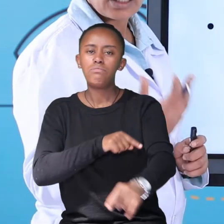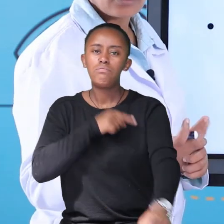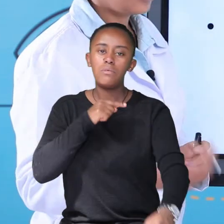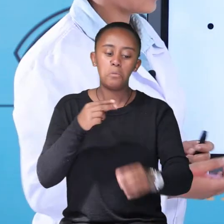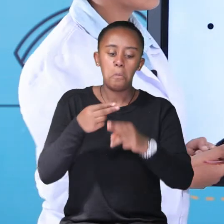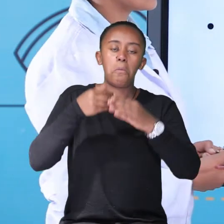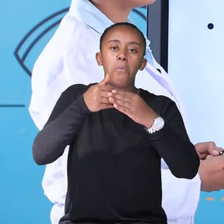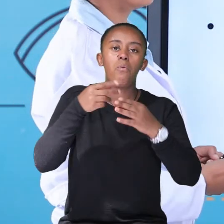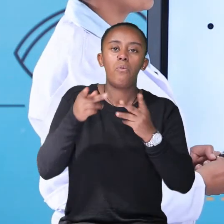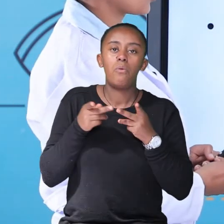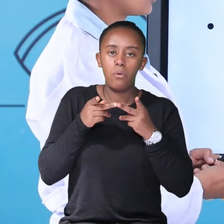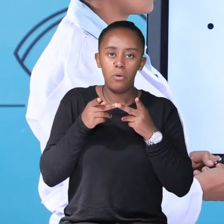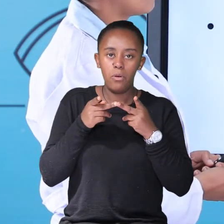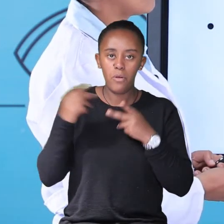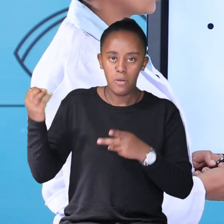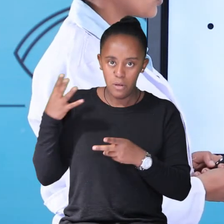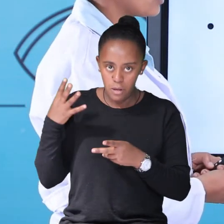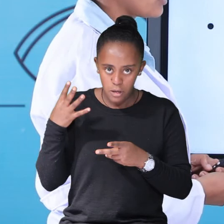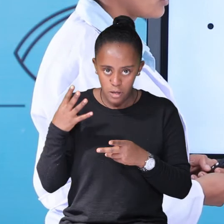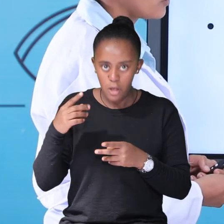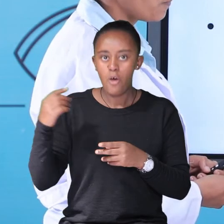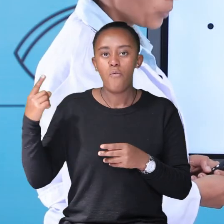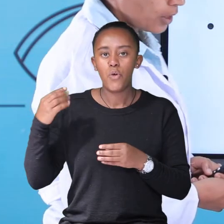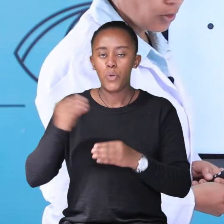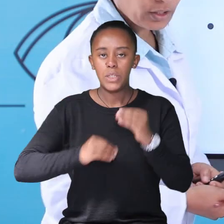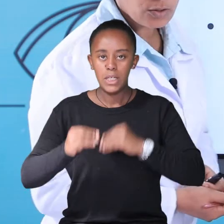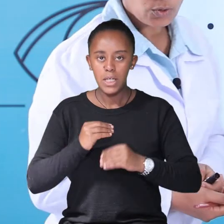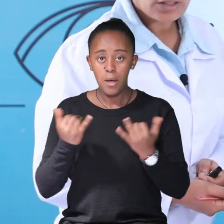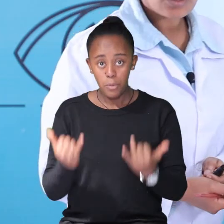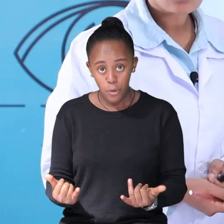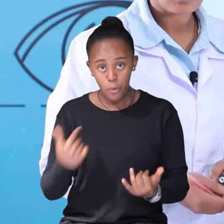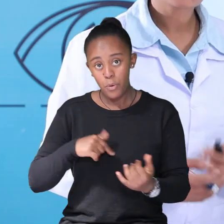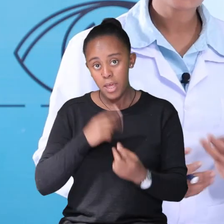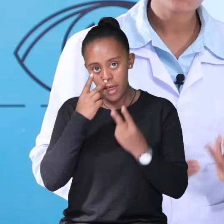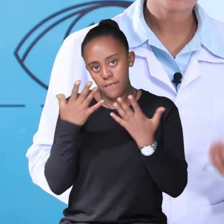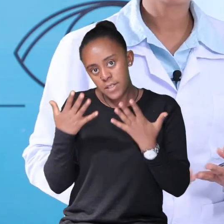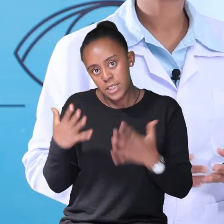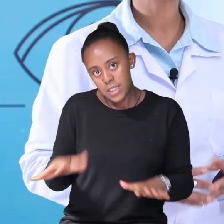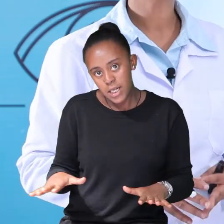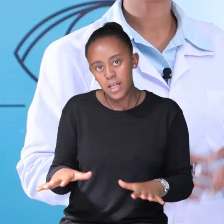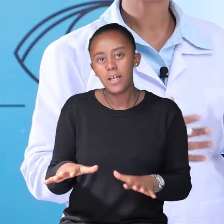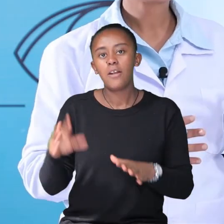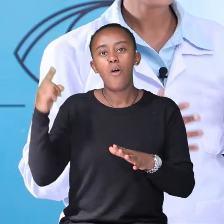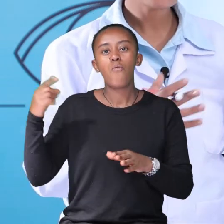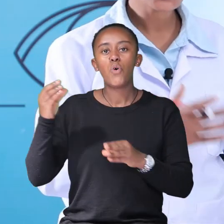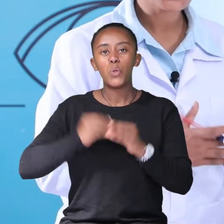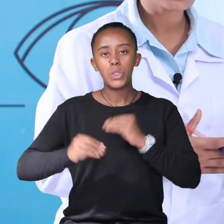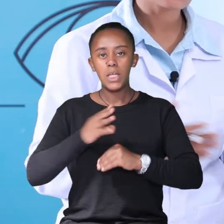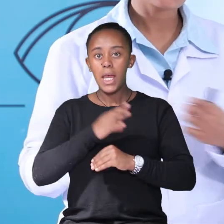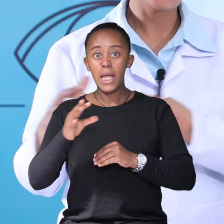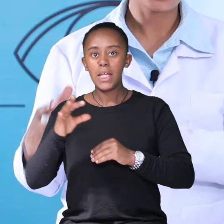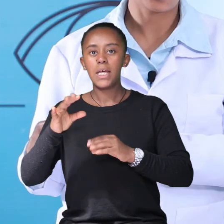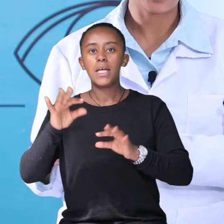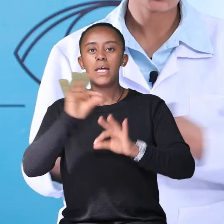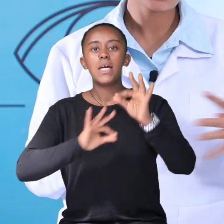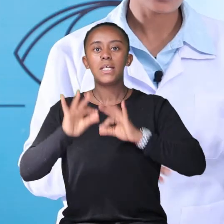that can affect the process of photosynthesis. Okay, students, up to now we have seen photosynthesis